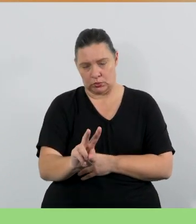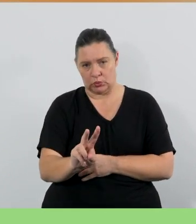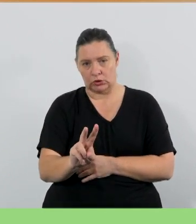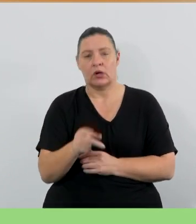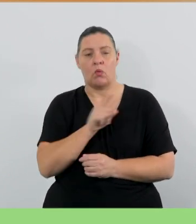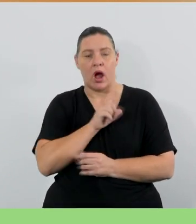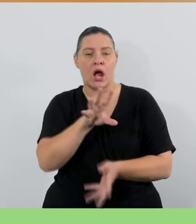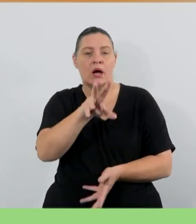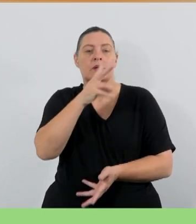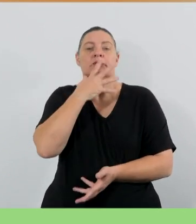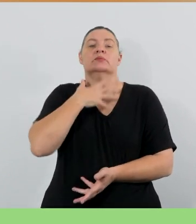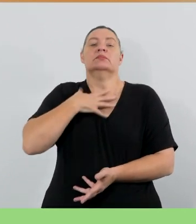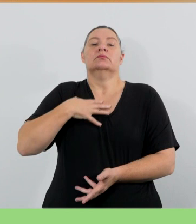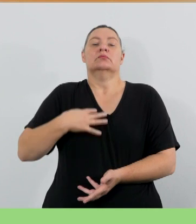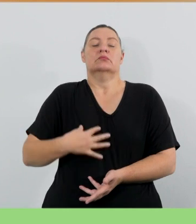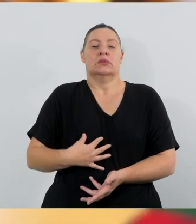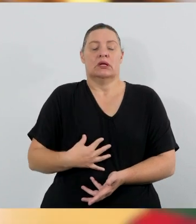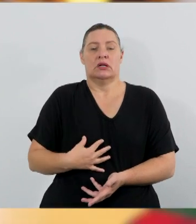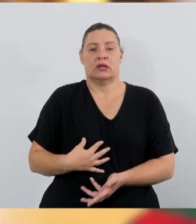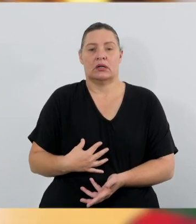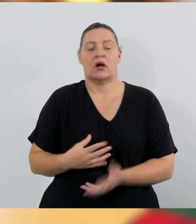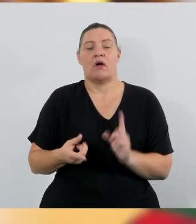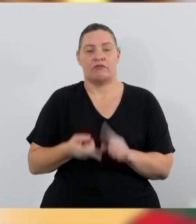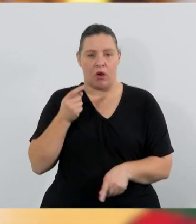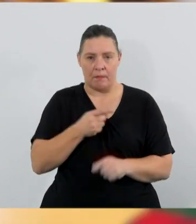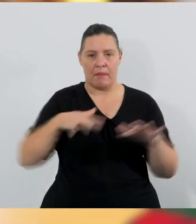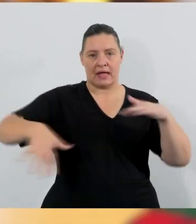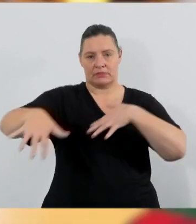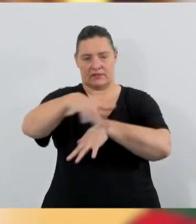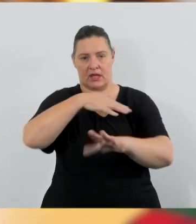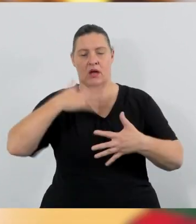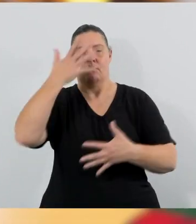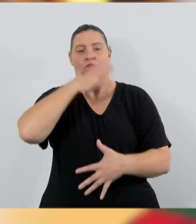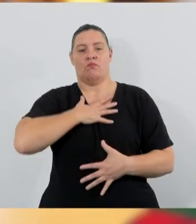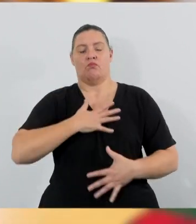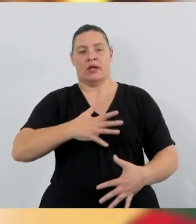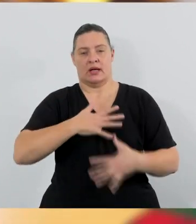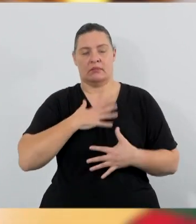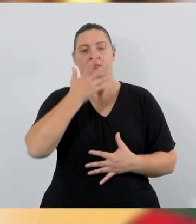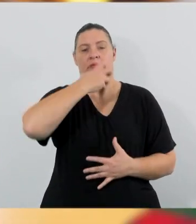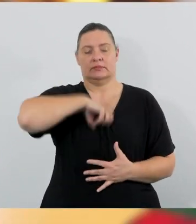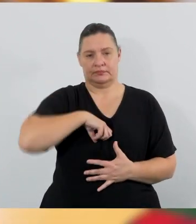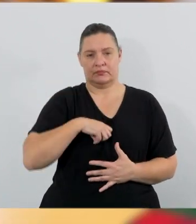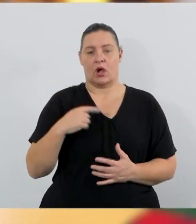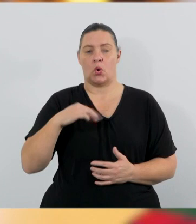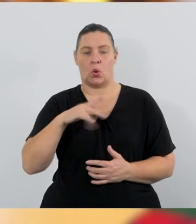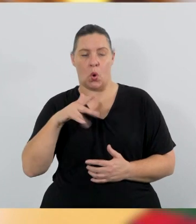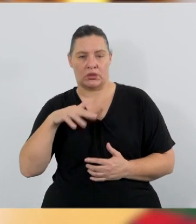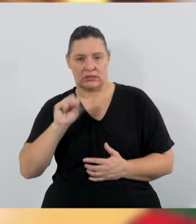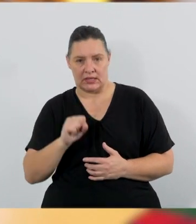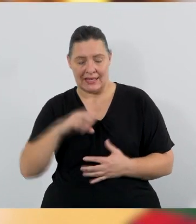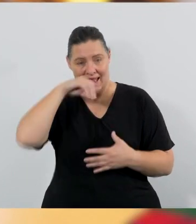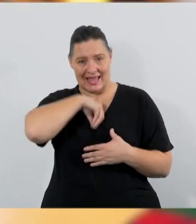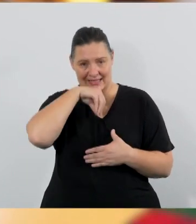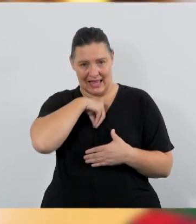they take in or that they breathe in or inhale from the atmosphere. So that is what happens. The glucose